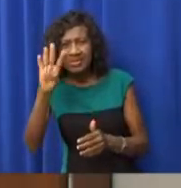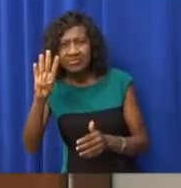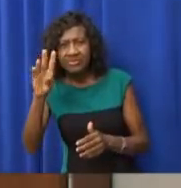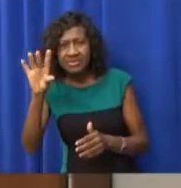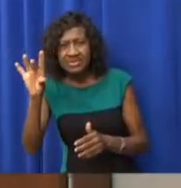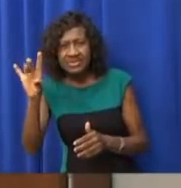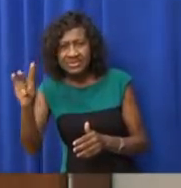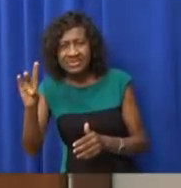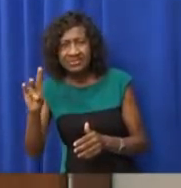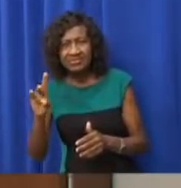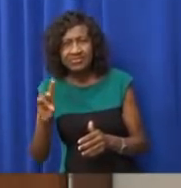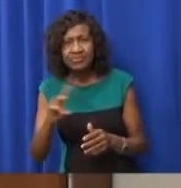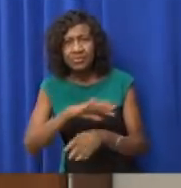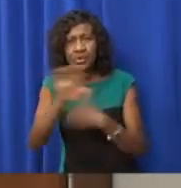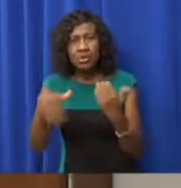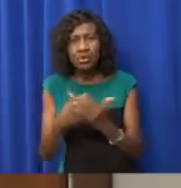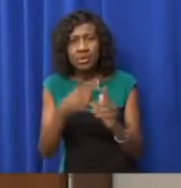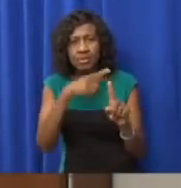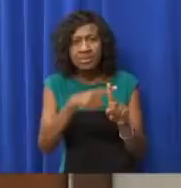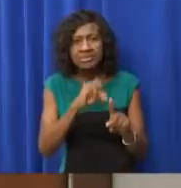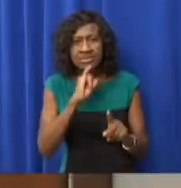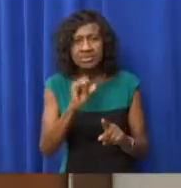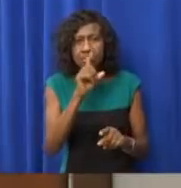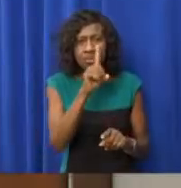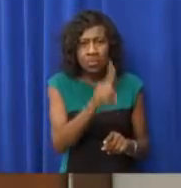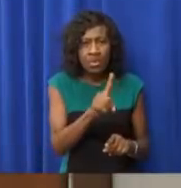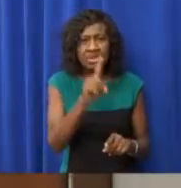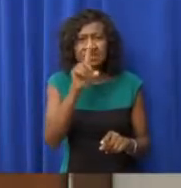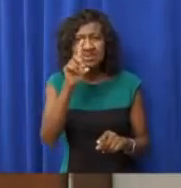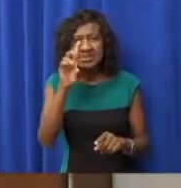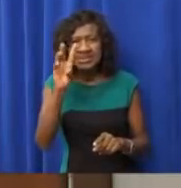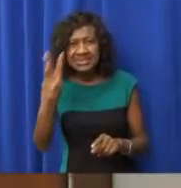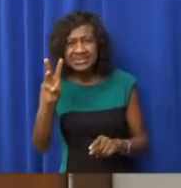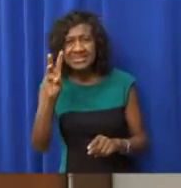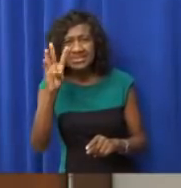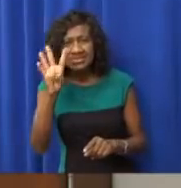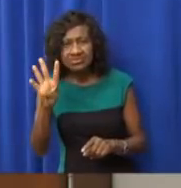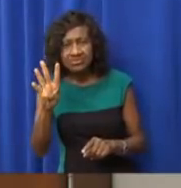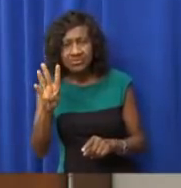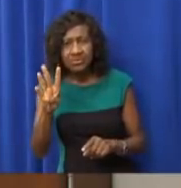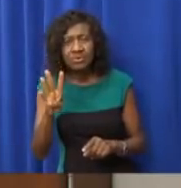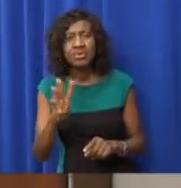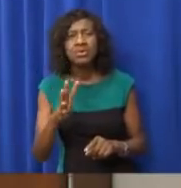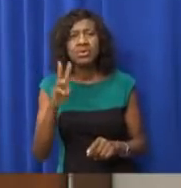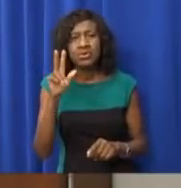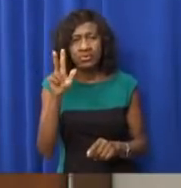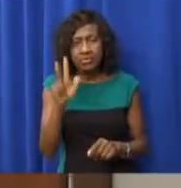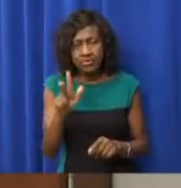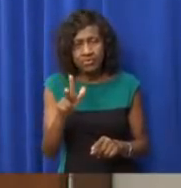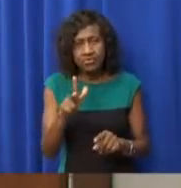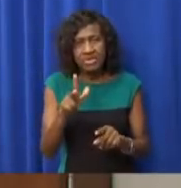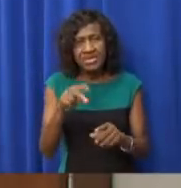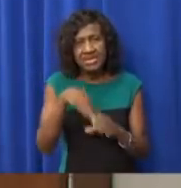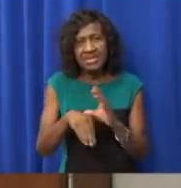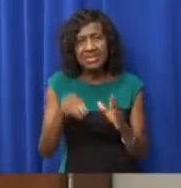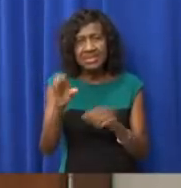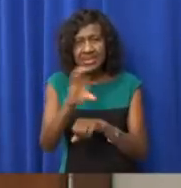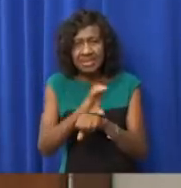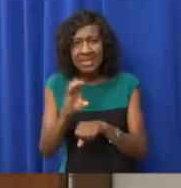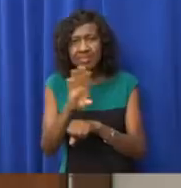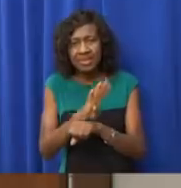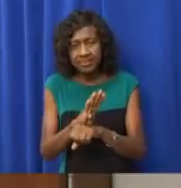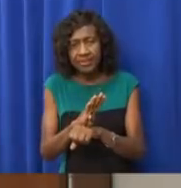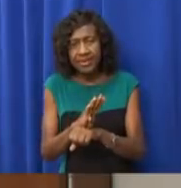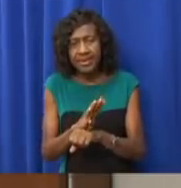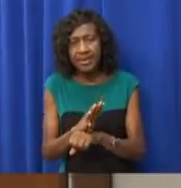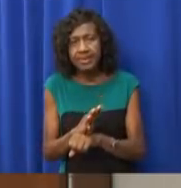total positives over the last few months is now 164, with 3 of those being in Cayman Brac. And if I dwell a little about the Cayman